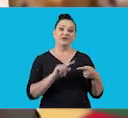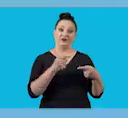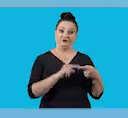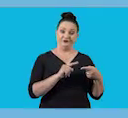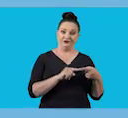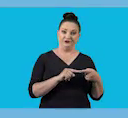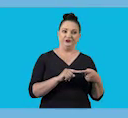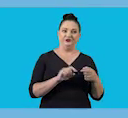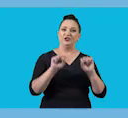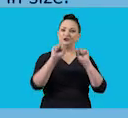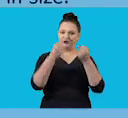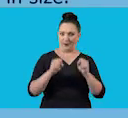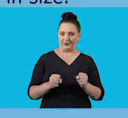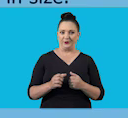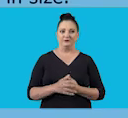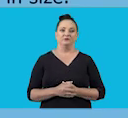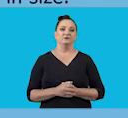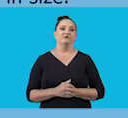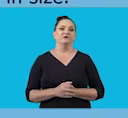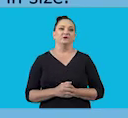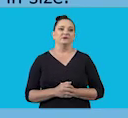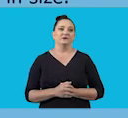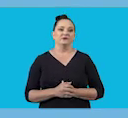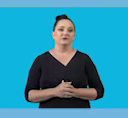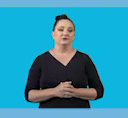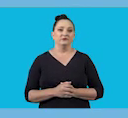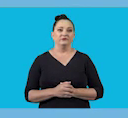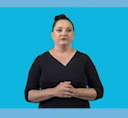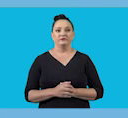fixed shape,